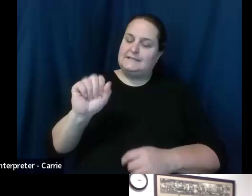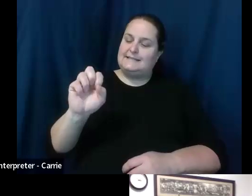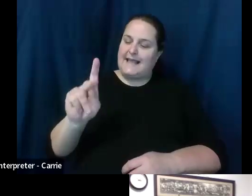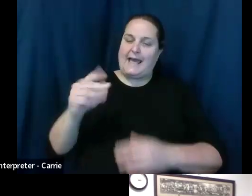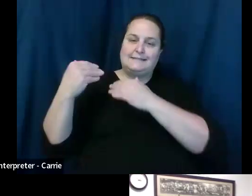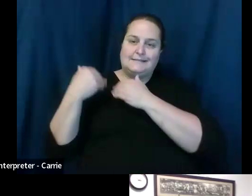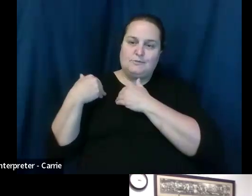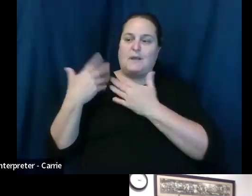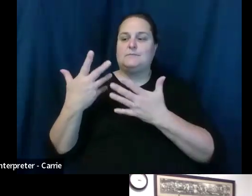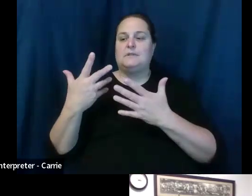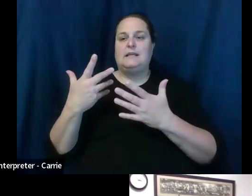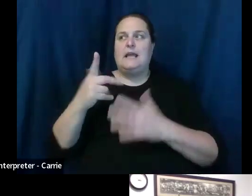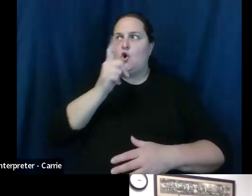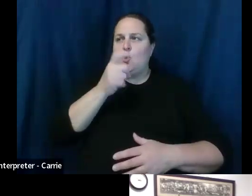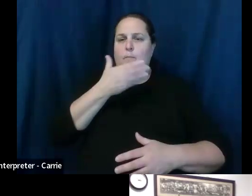So